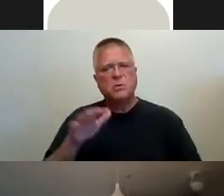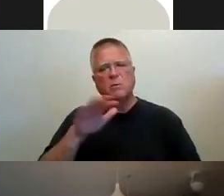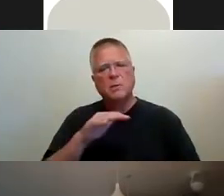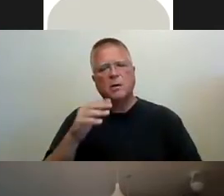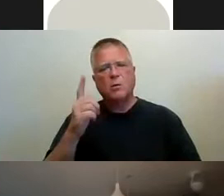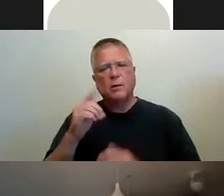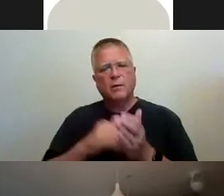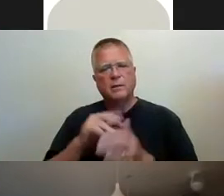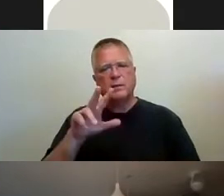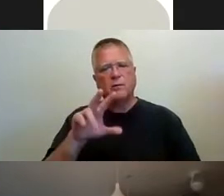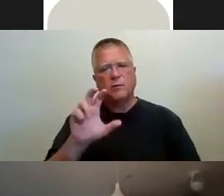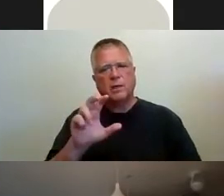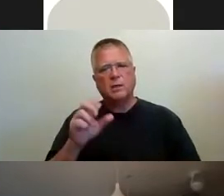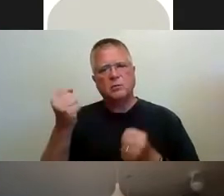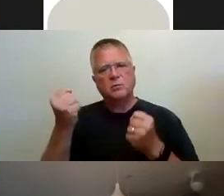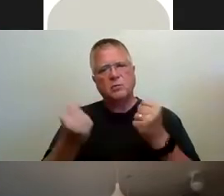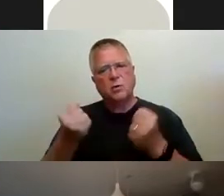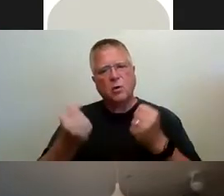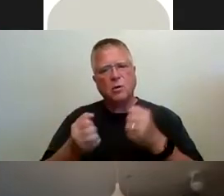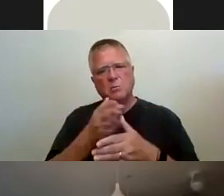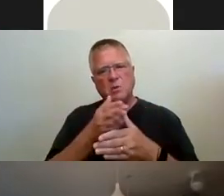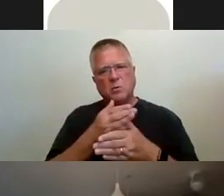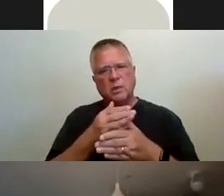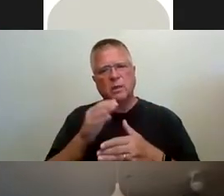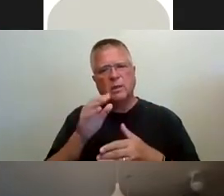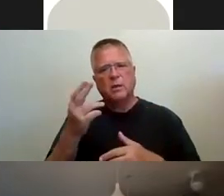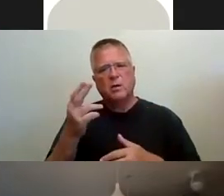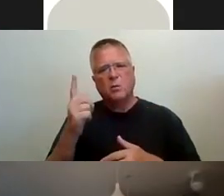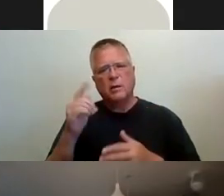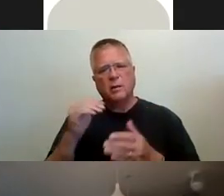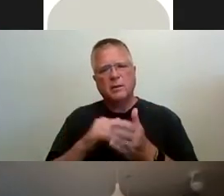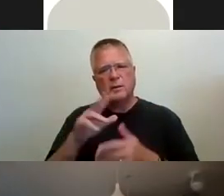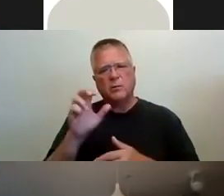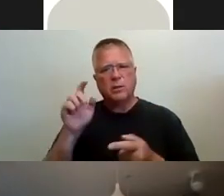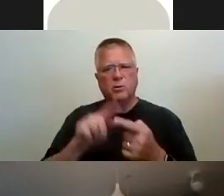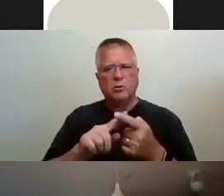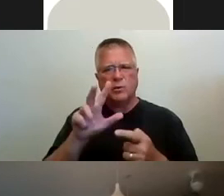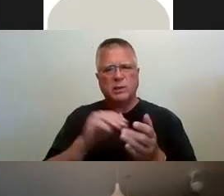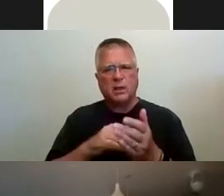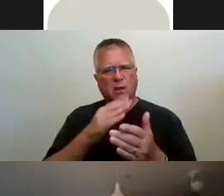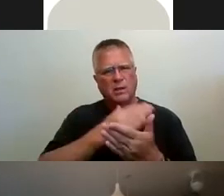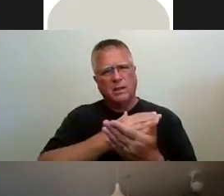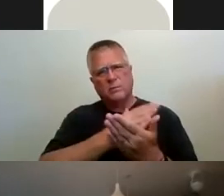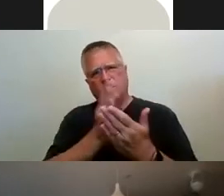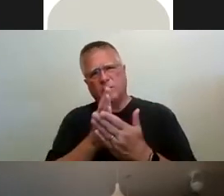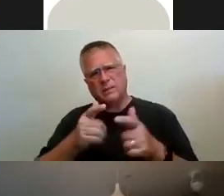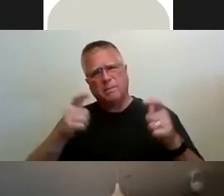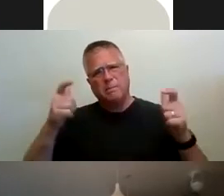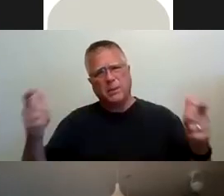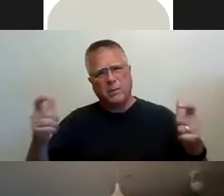1,300 vehicles, between 1,300 and 3,000. Well, that's a really big range, isn't it? Well,